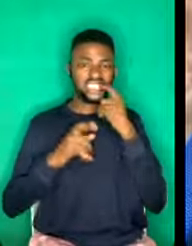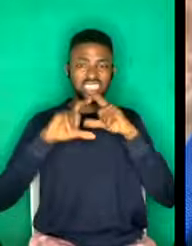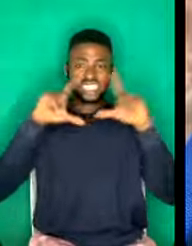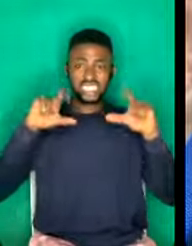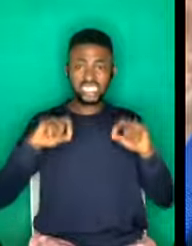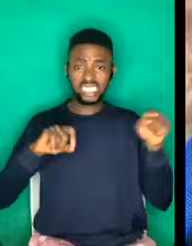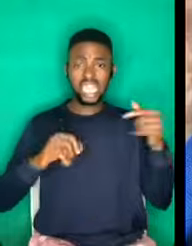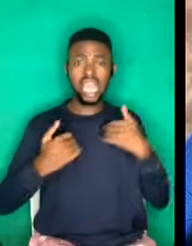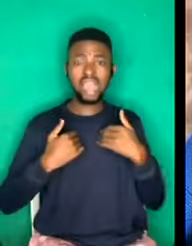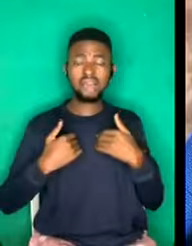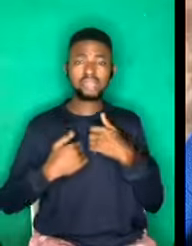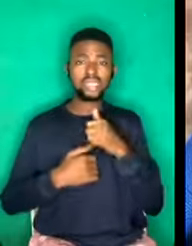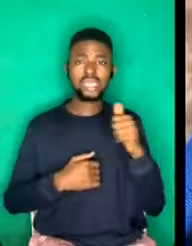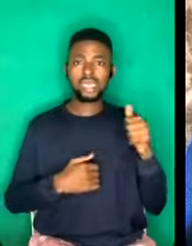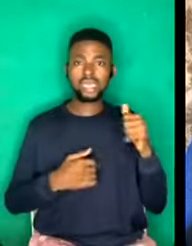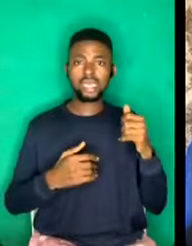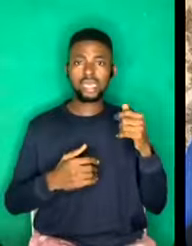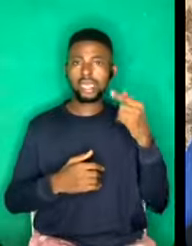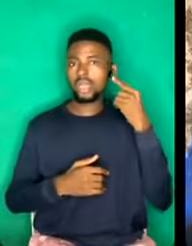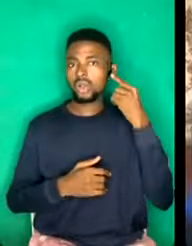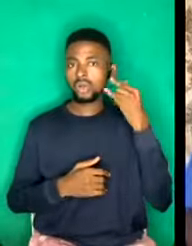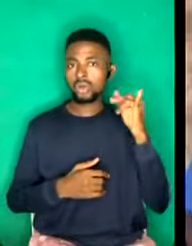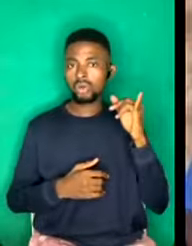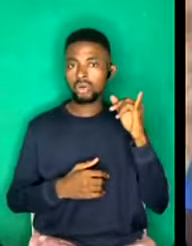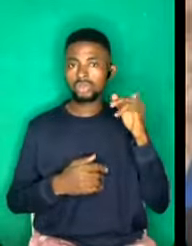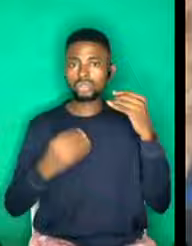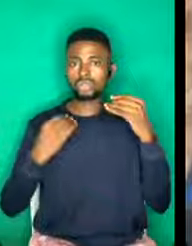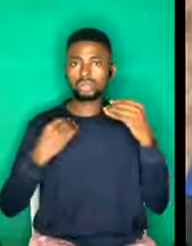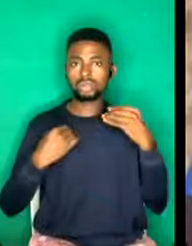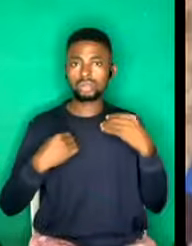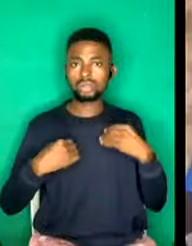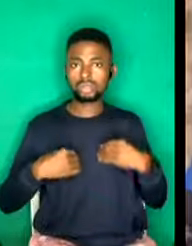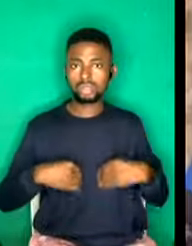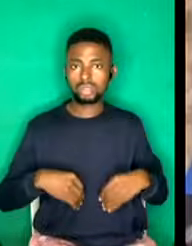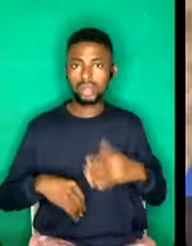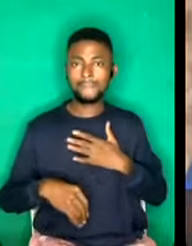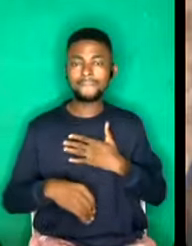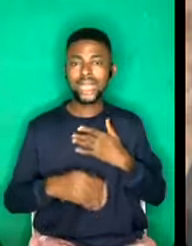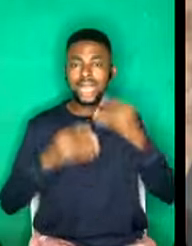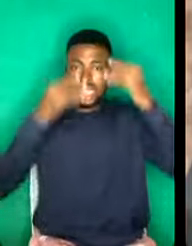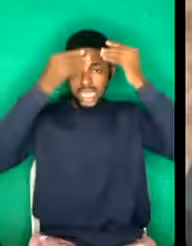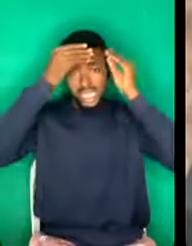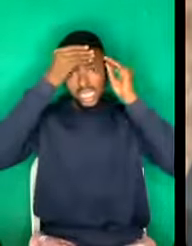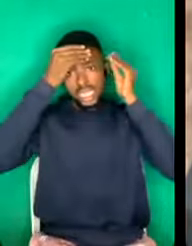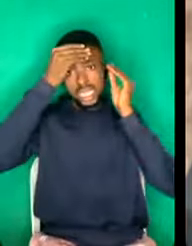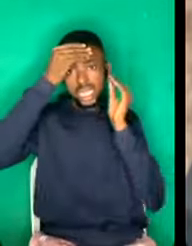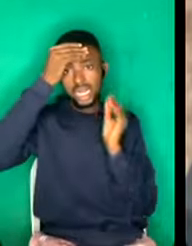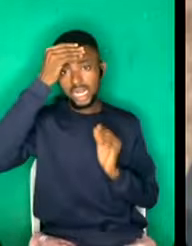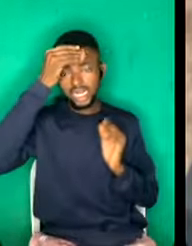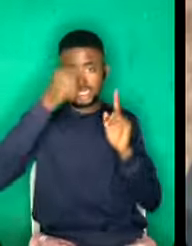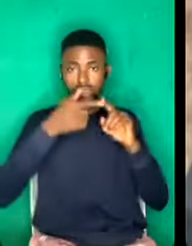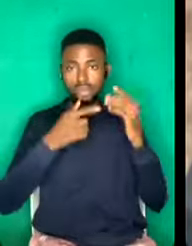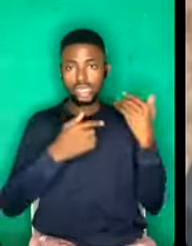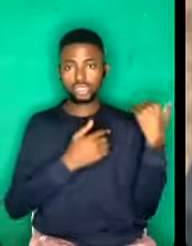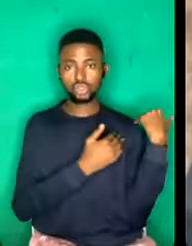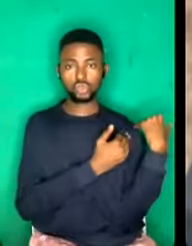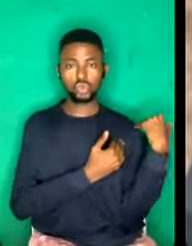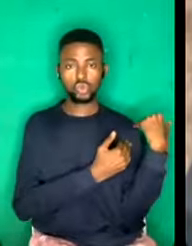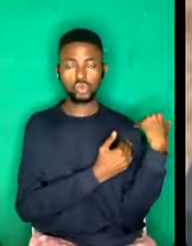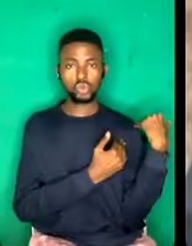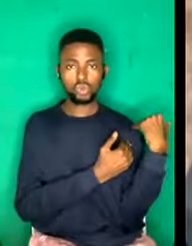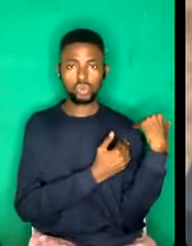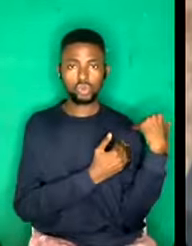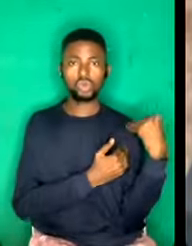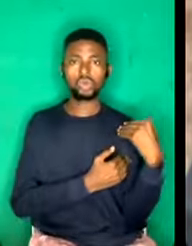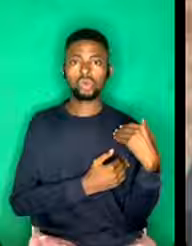transparent glasses, my hair is up to my shoulder, and I am chocolate. I like to say chocolate in